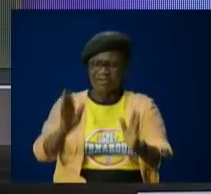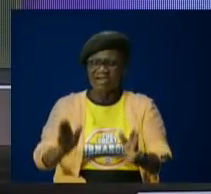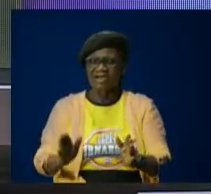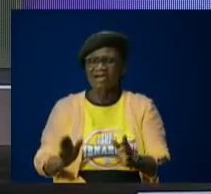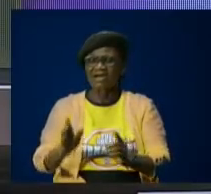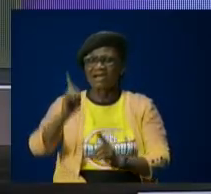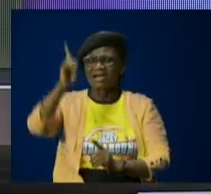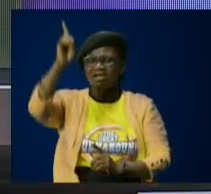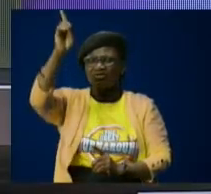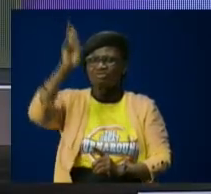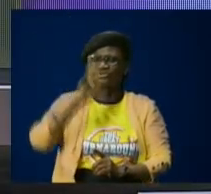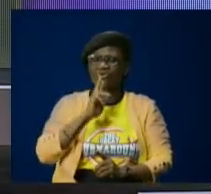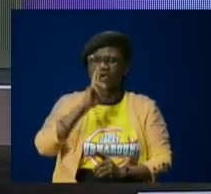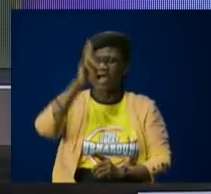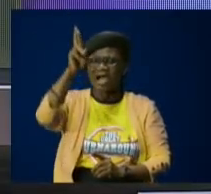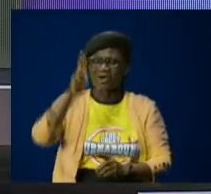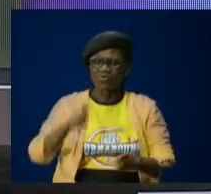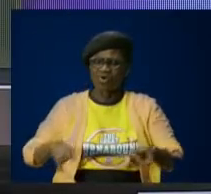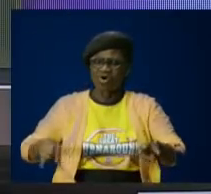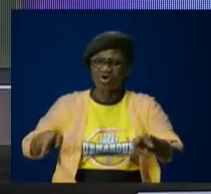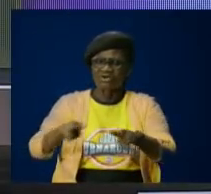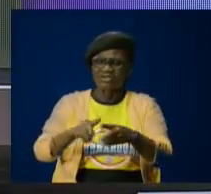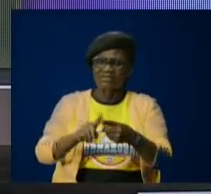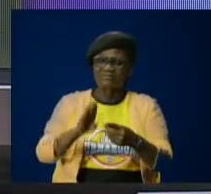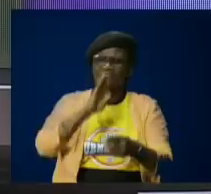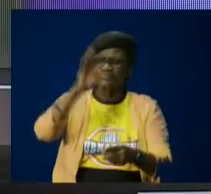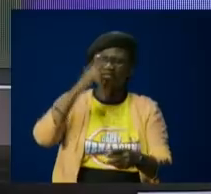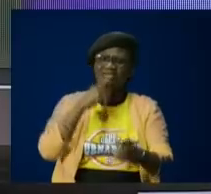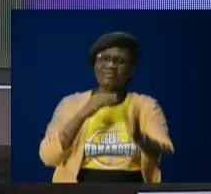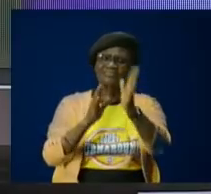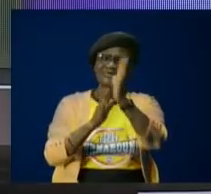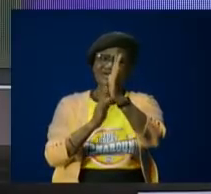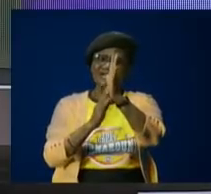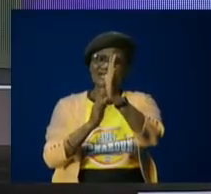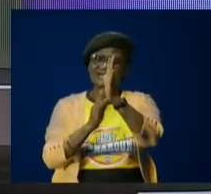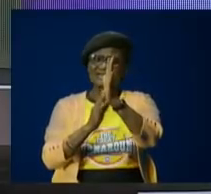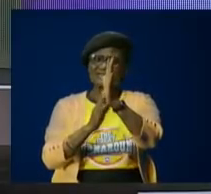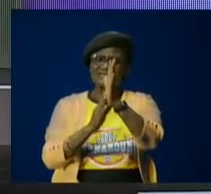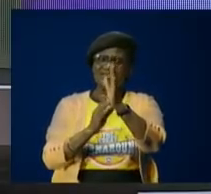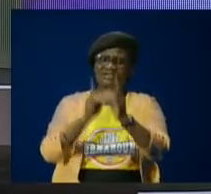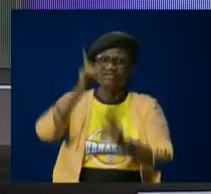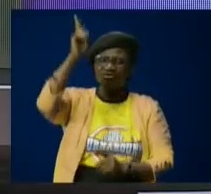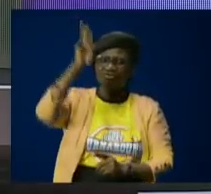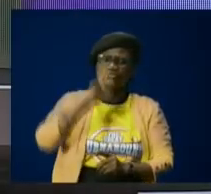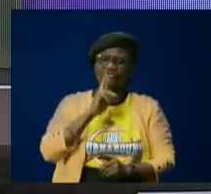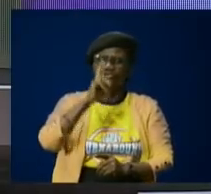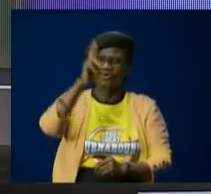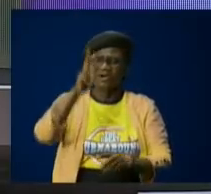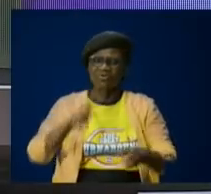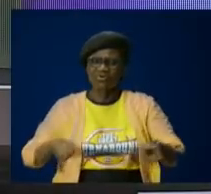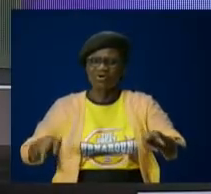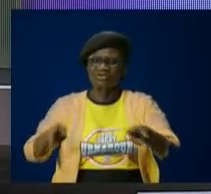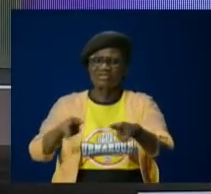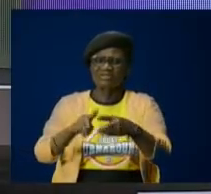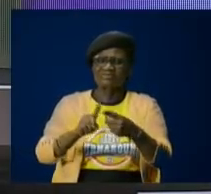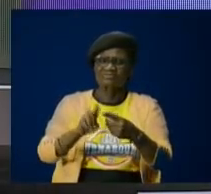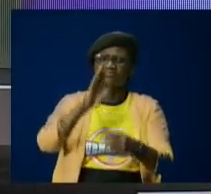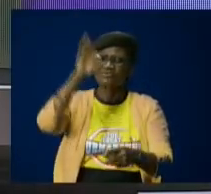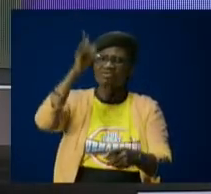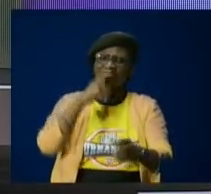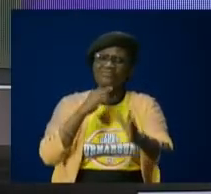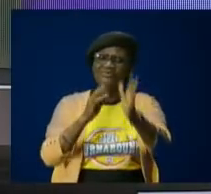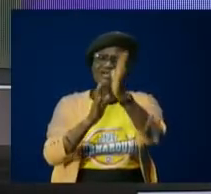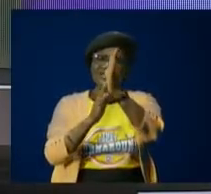Redeemer. You are worthy to be praised. You are worthy to